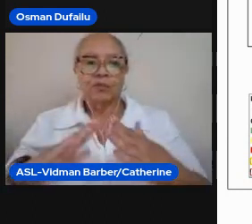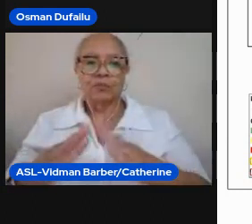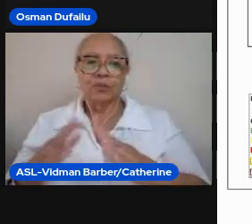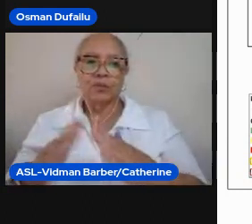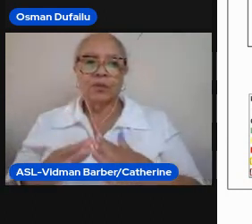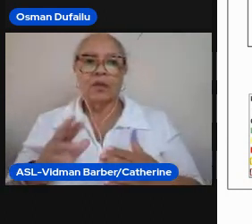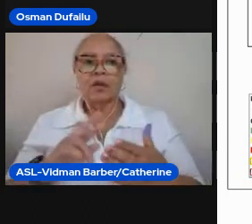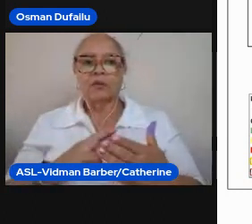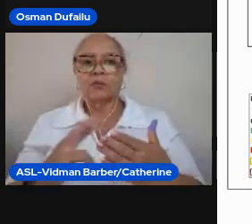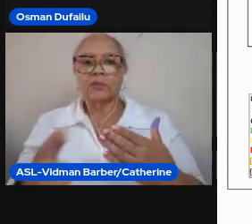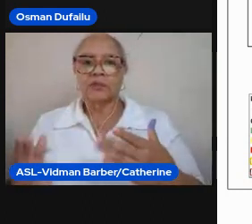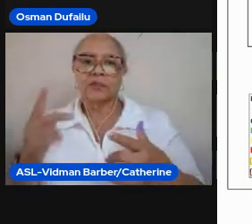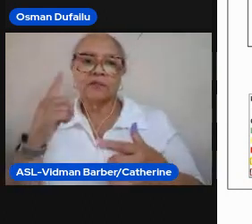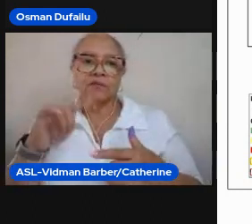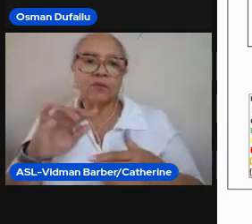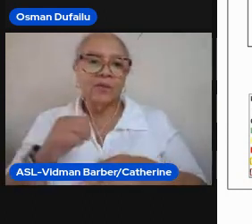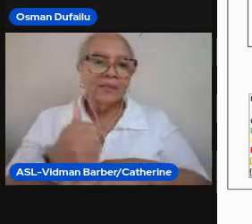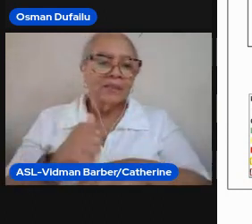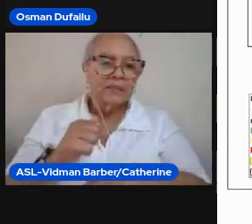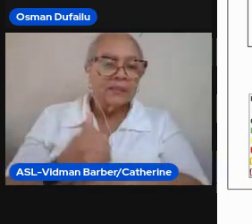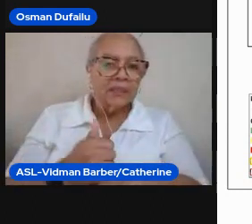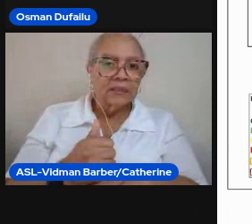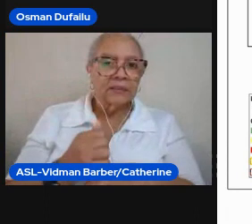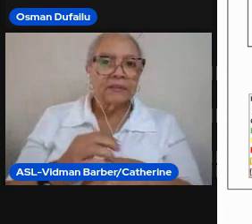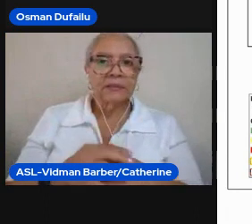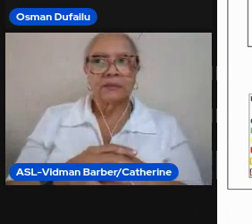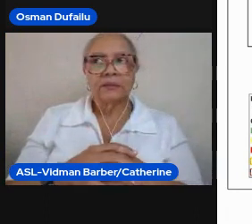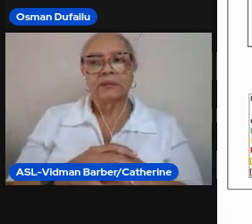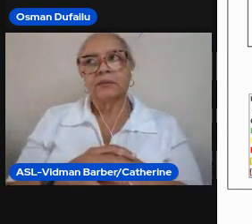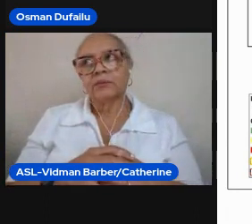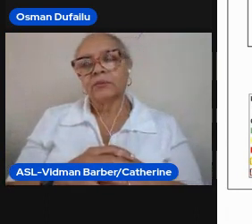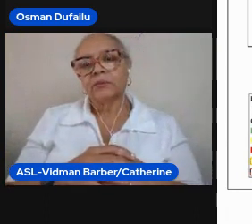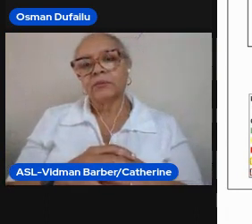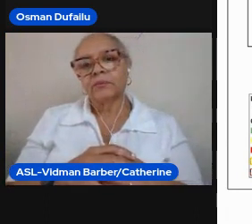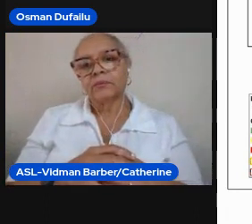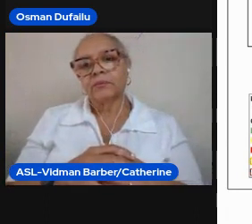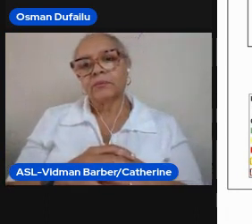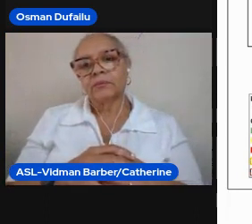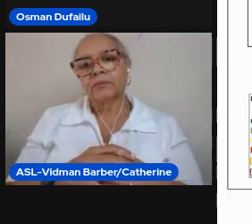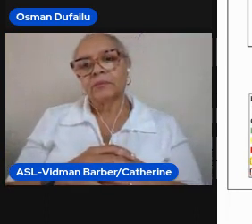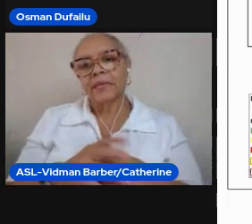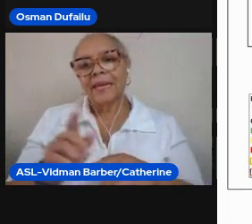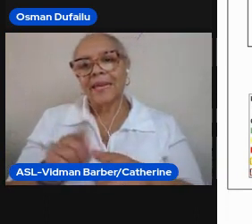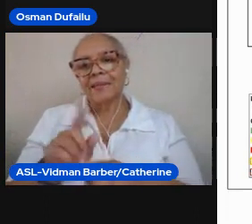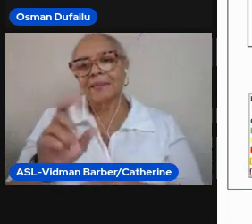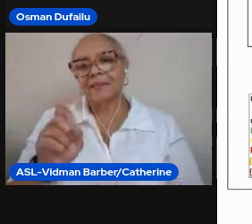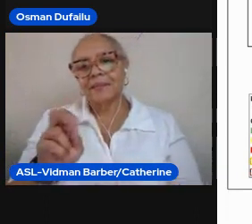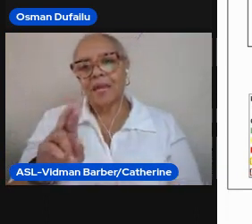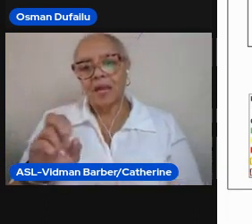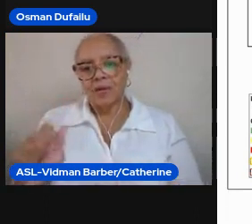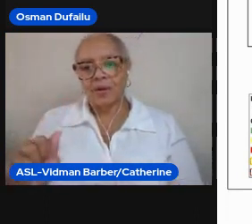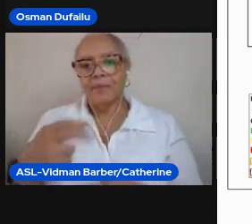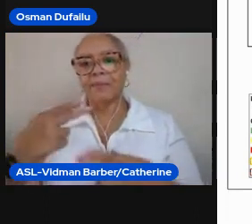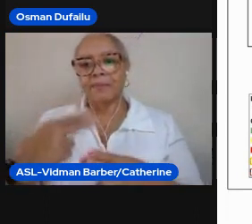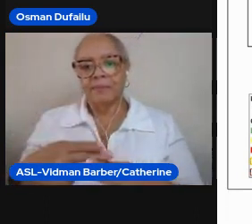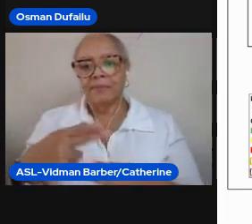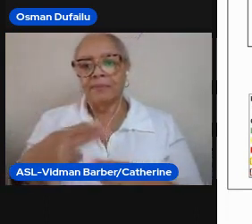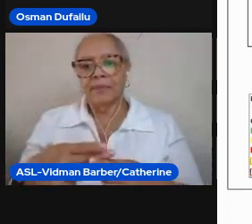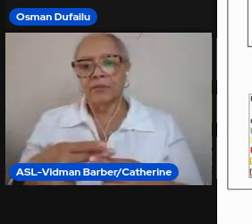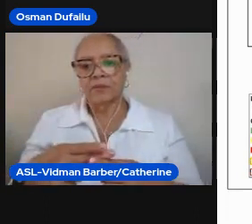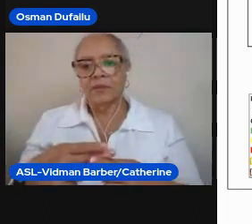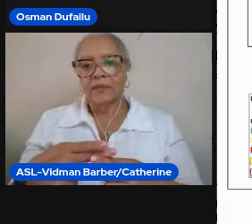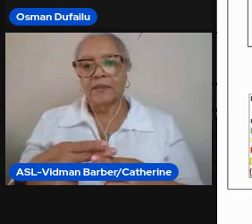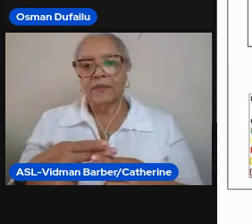resource poor settings, and as um, uh, Sarah mentioned, that it's difficult to